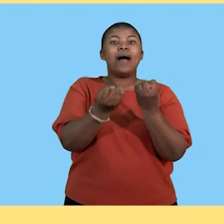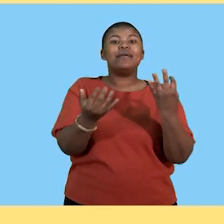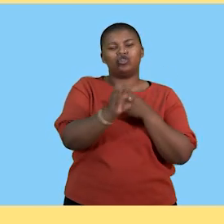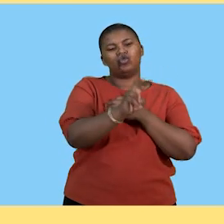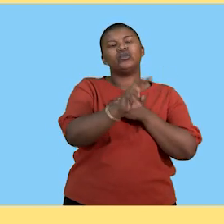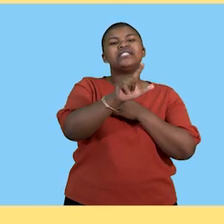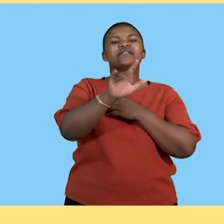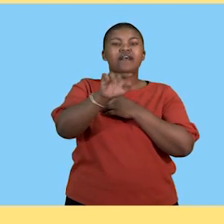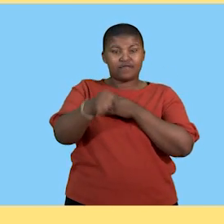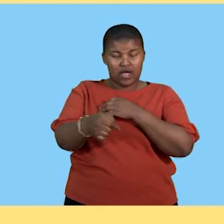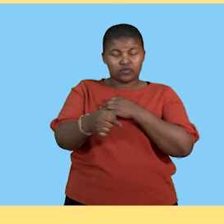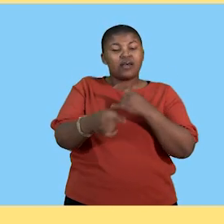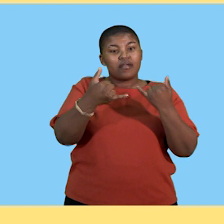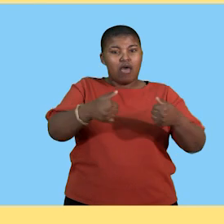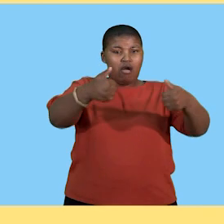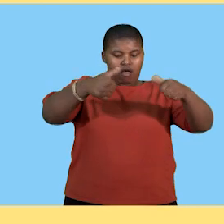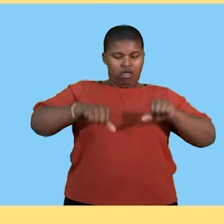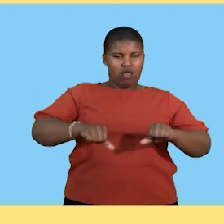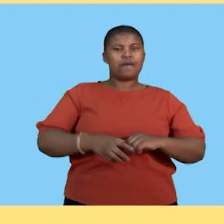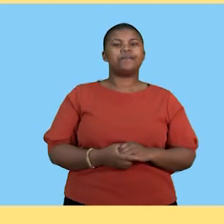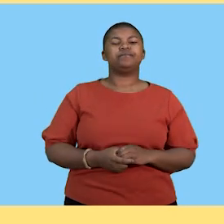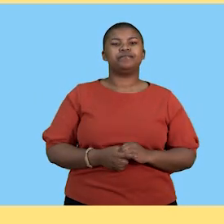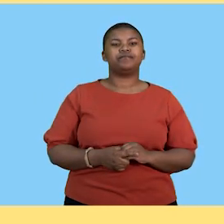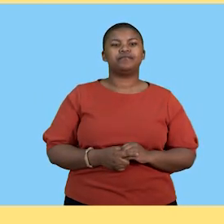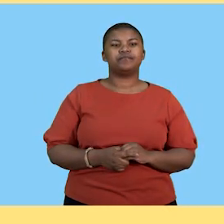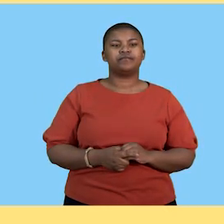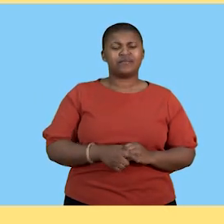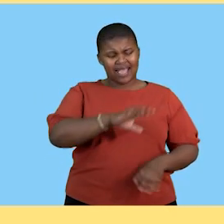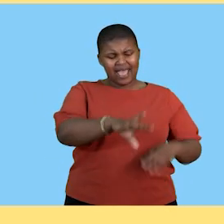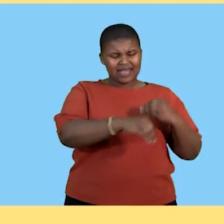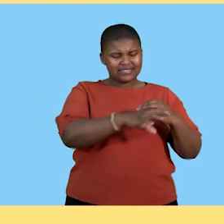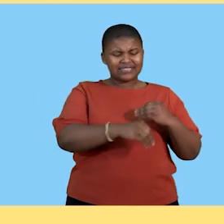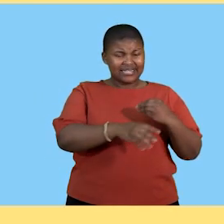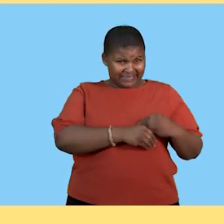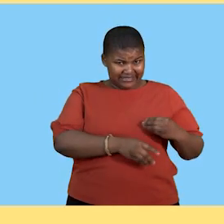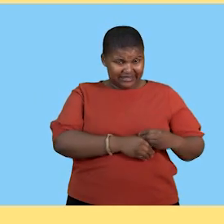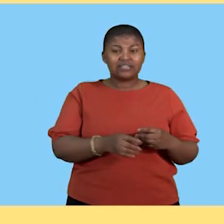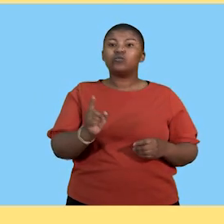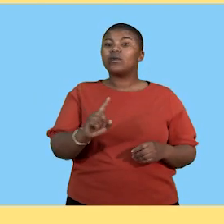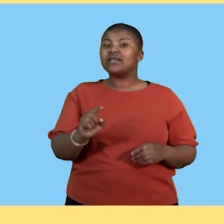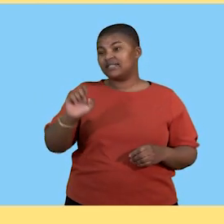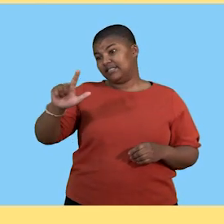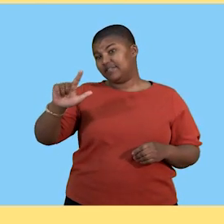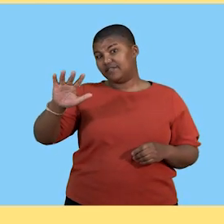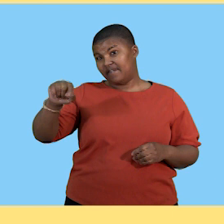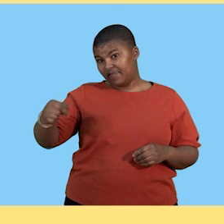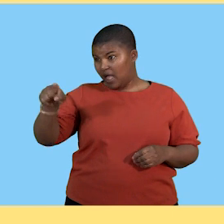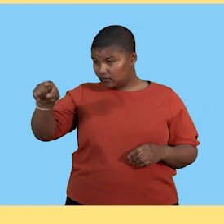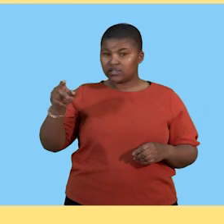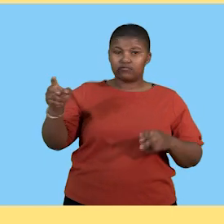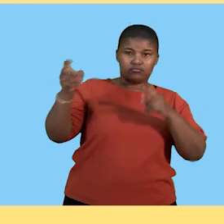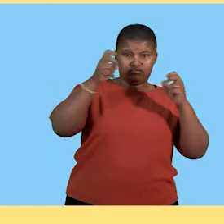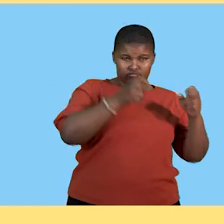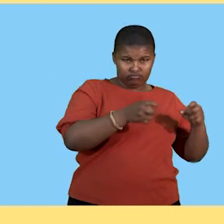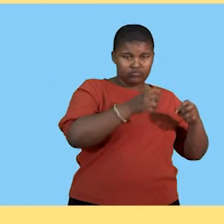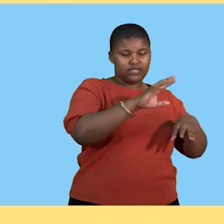275,000. We come now to our movements. Additions are